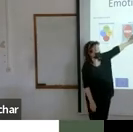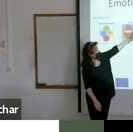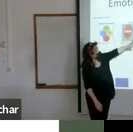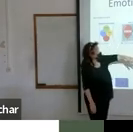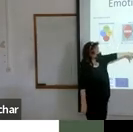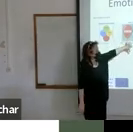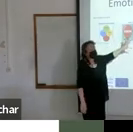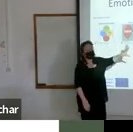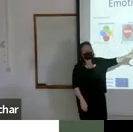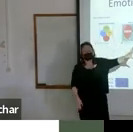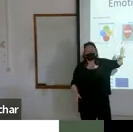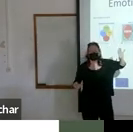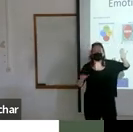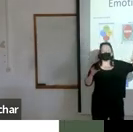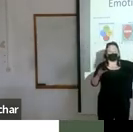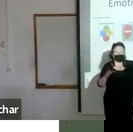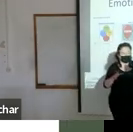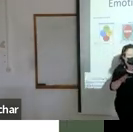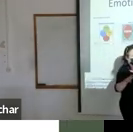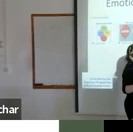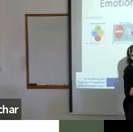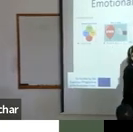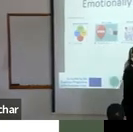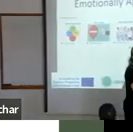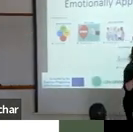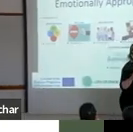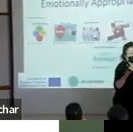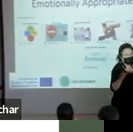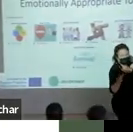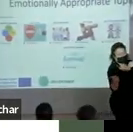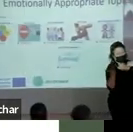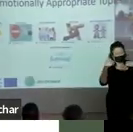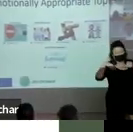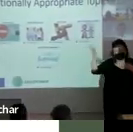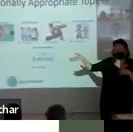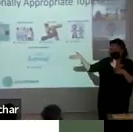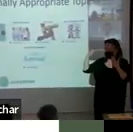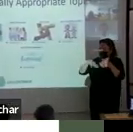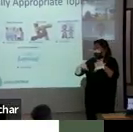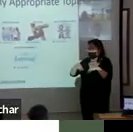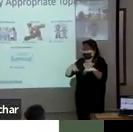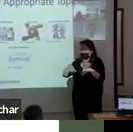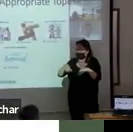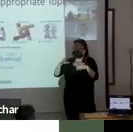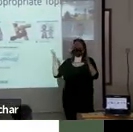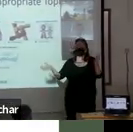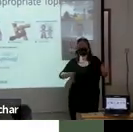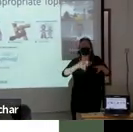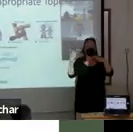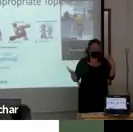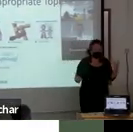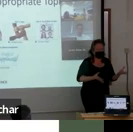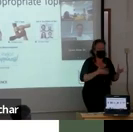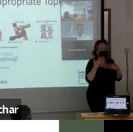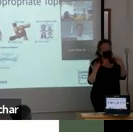unit. And they had to choose 4 out of 6. A lot of work for Vicky and myself, because we had